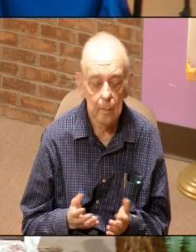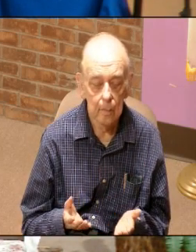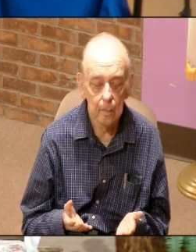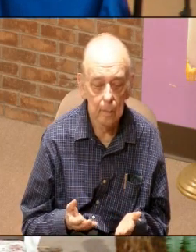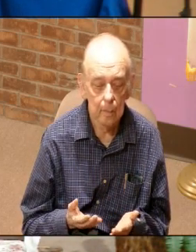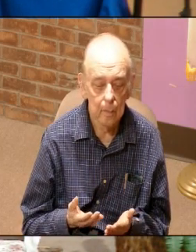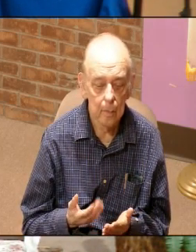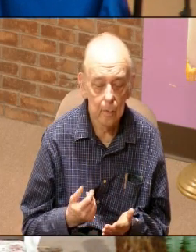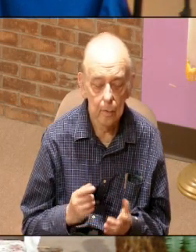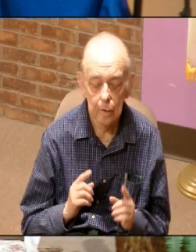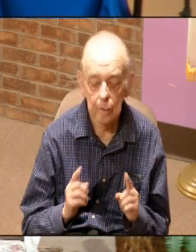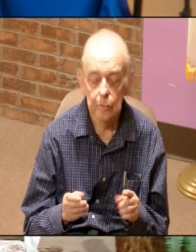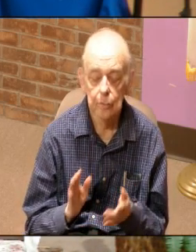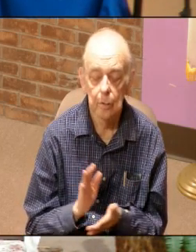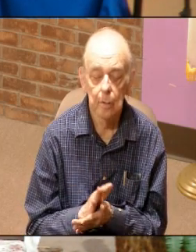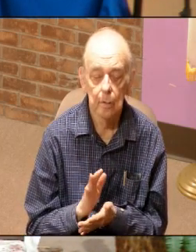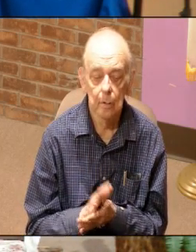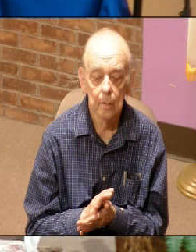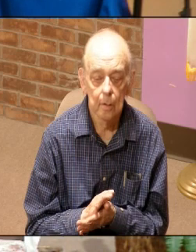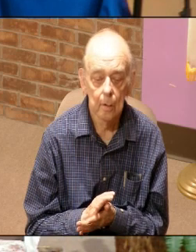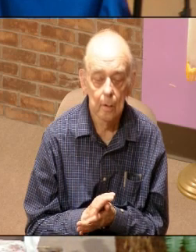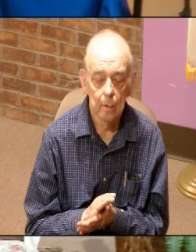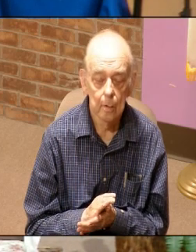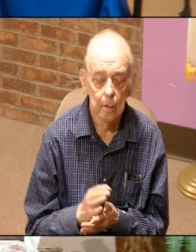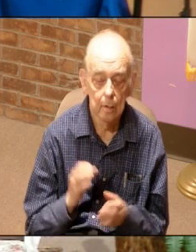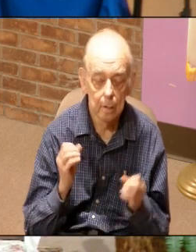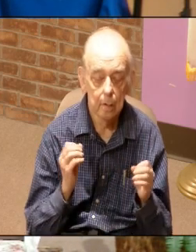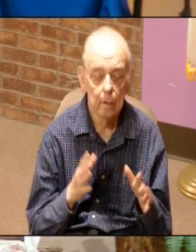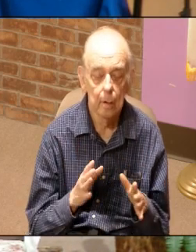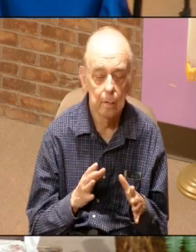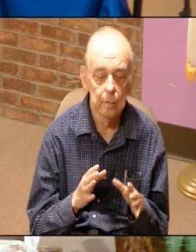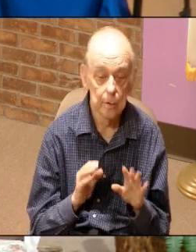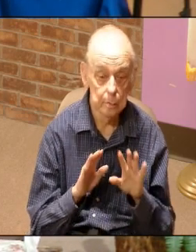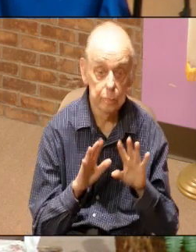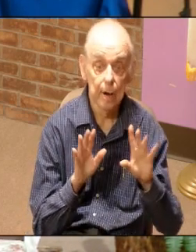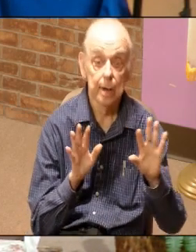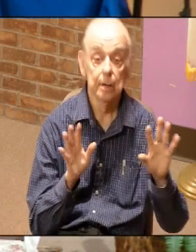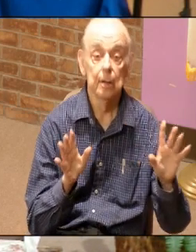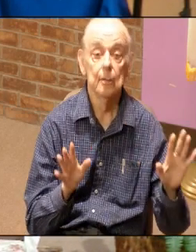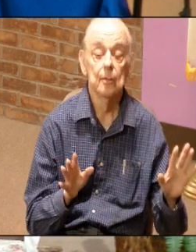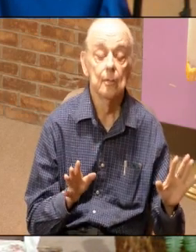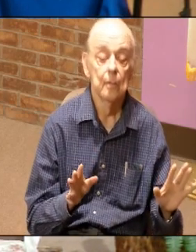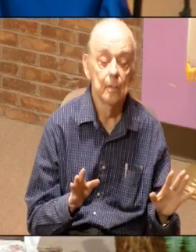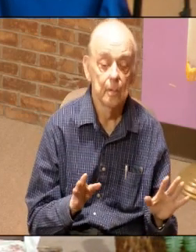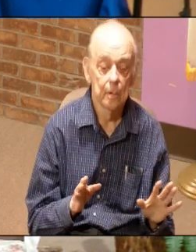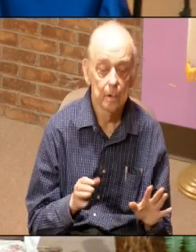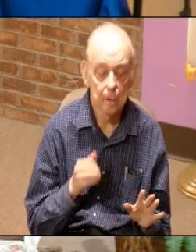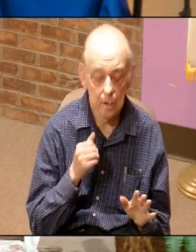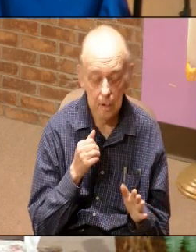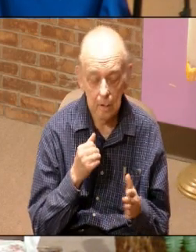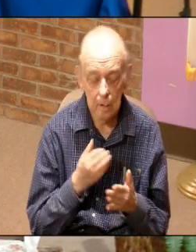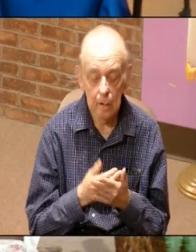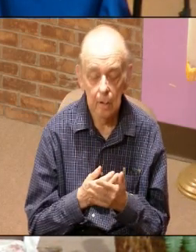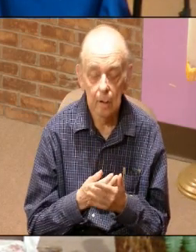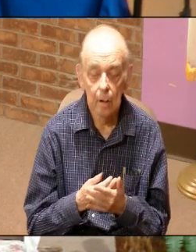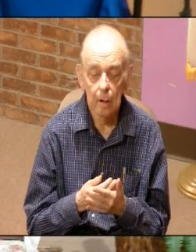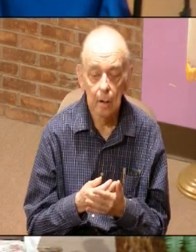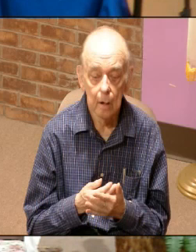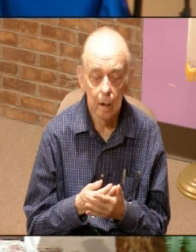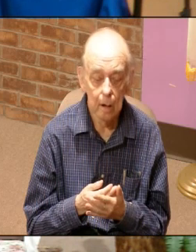before she would go to school and the lights would be on and they would be really bright and she would just kind of zone out